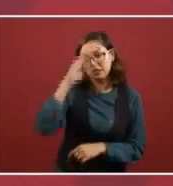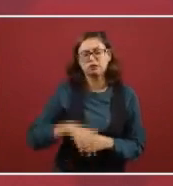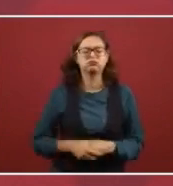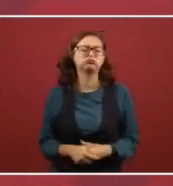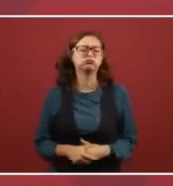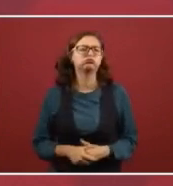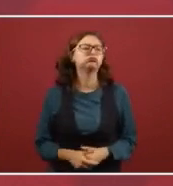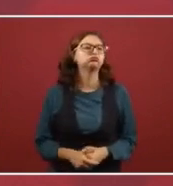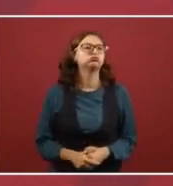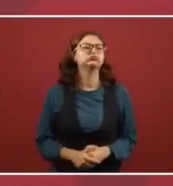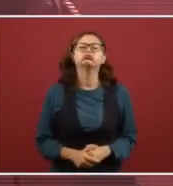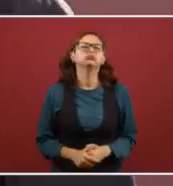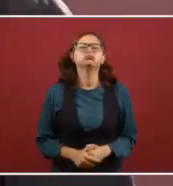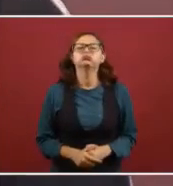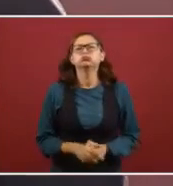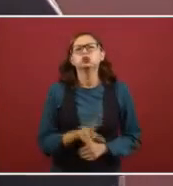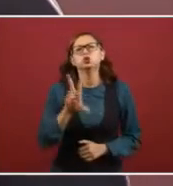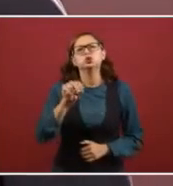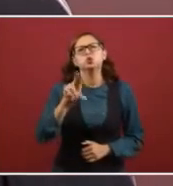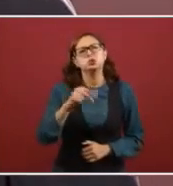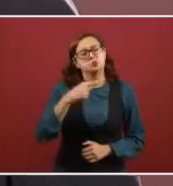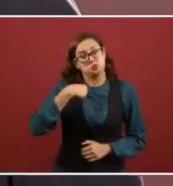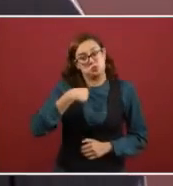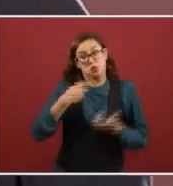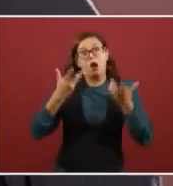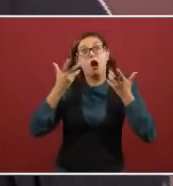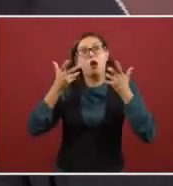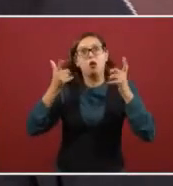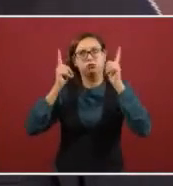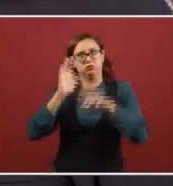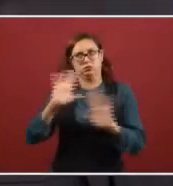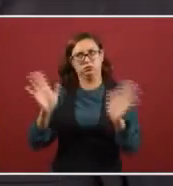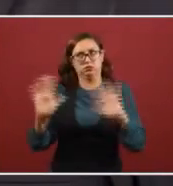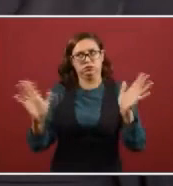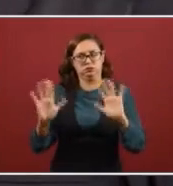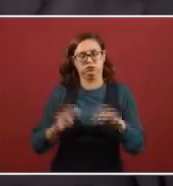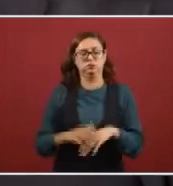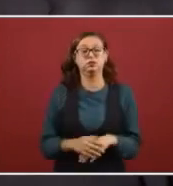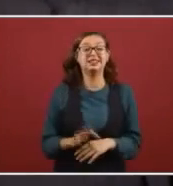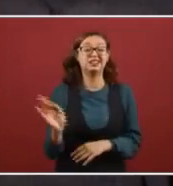Maybe our adversaries would like that.